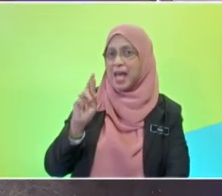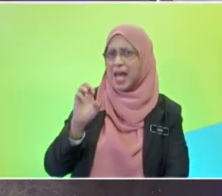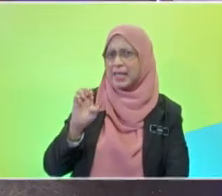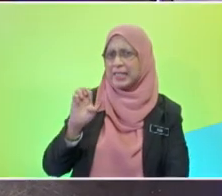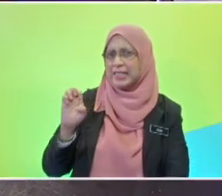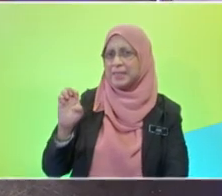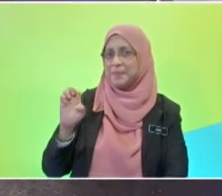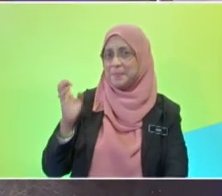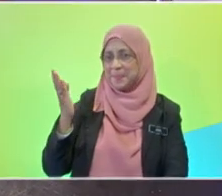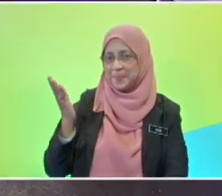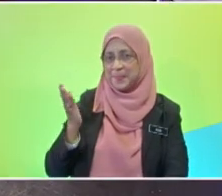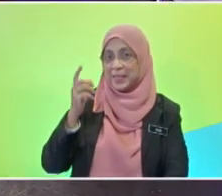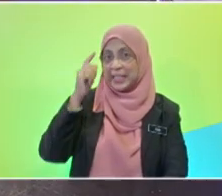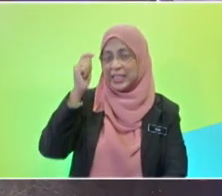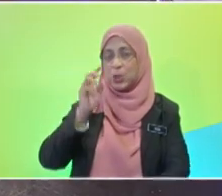here.